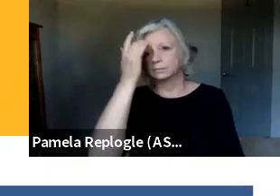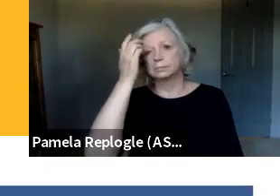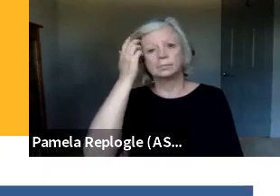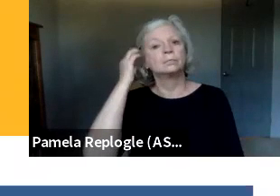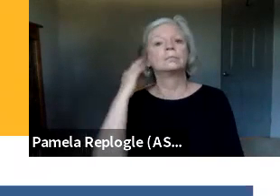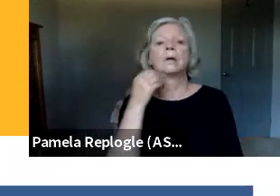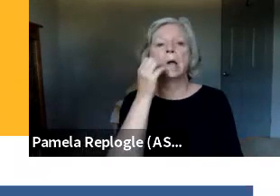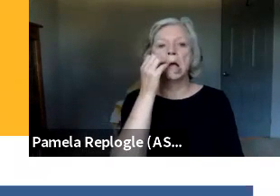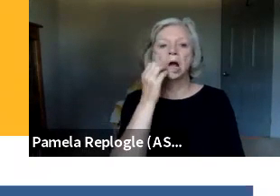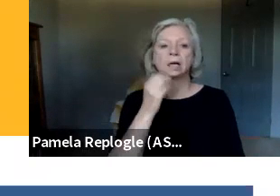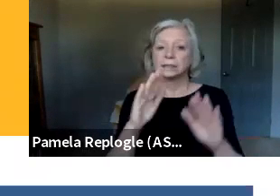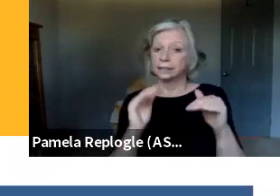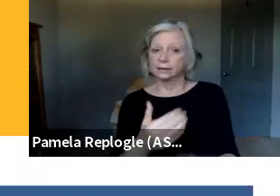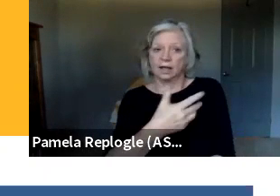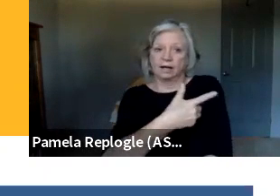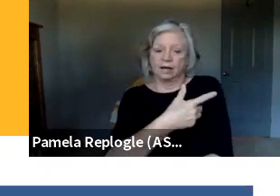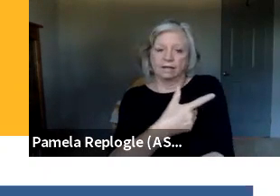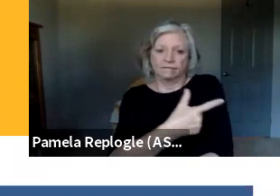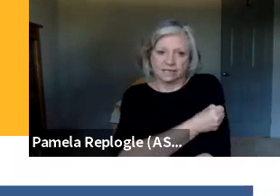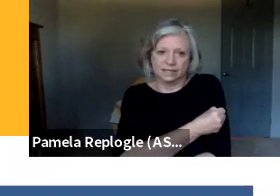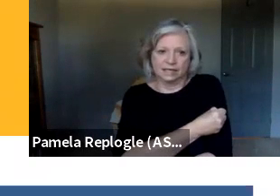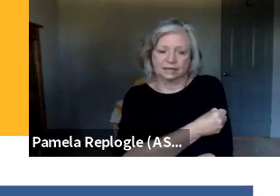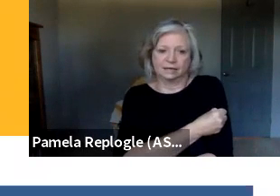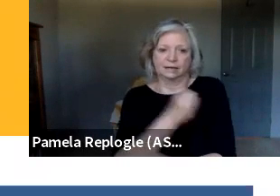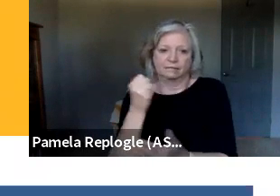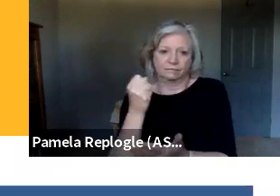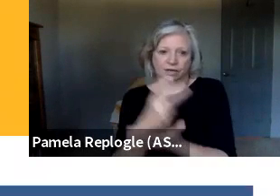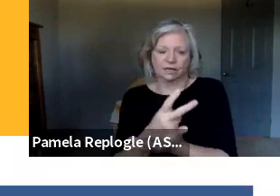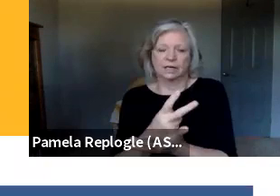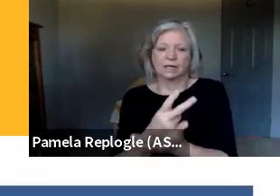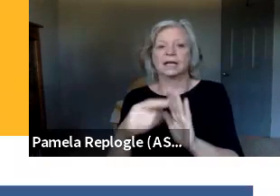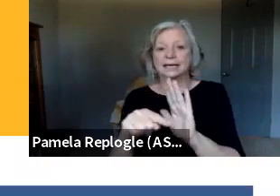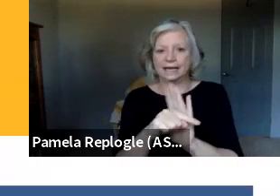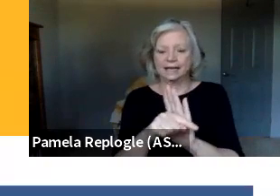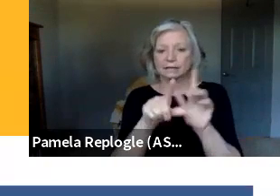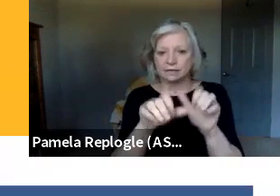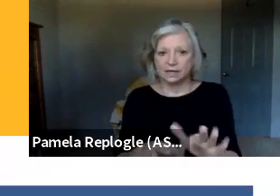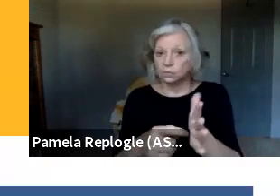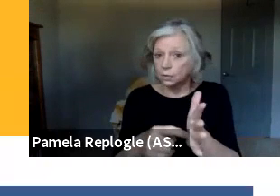Vaccine verification and negative testing are not required for most,